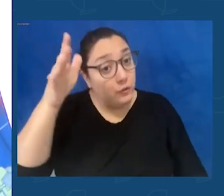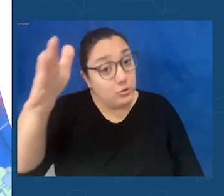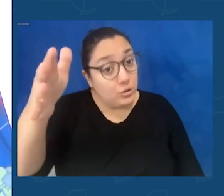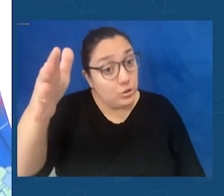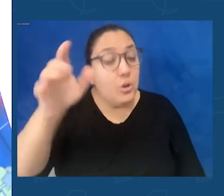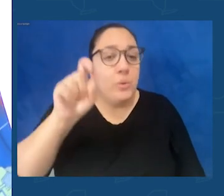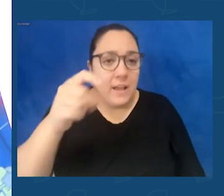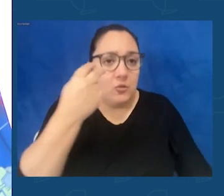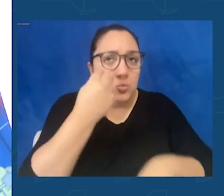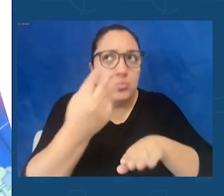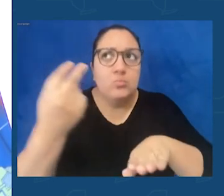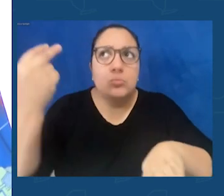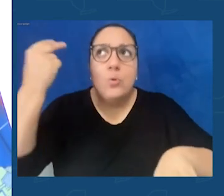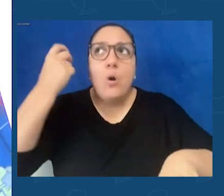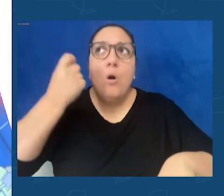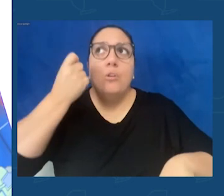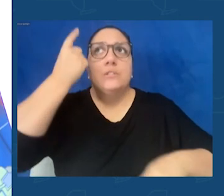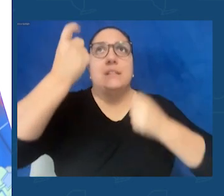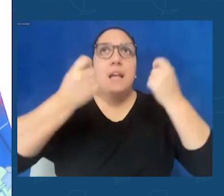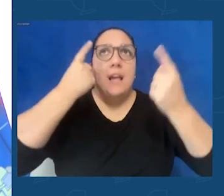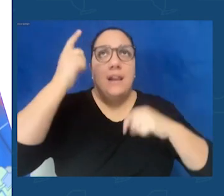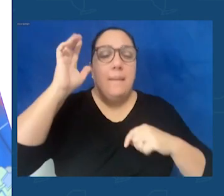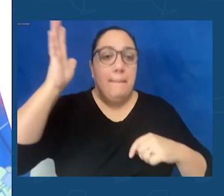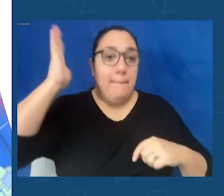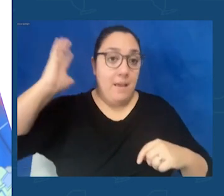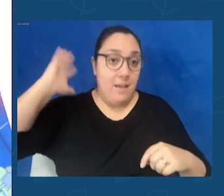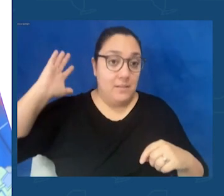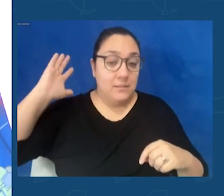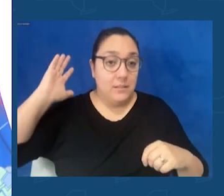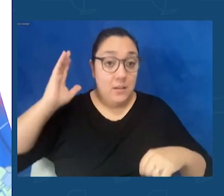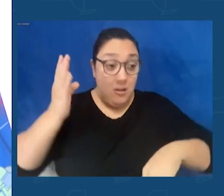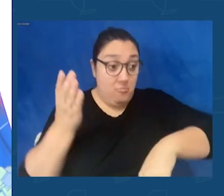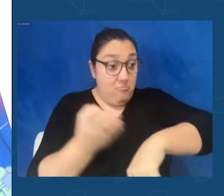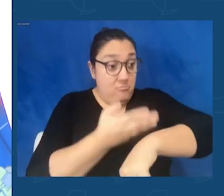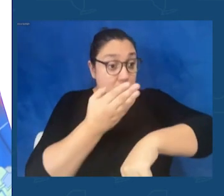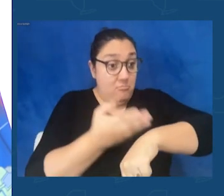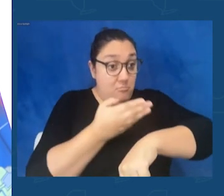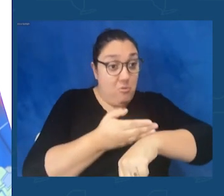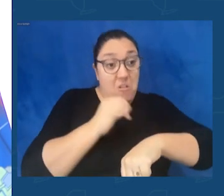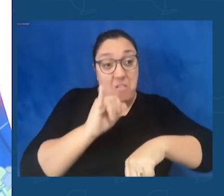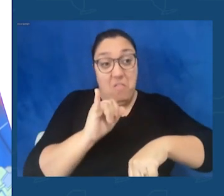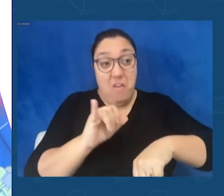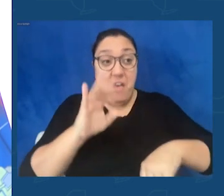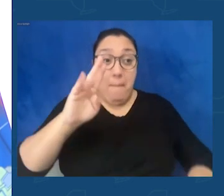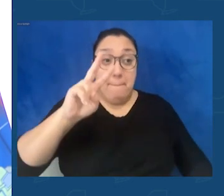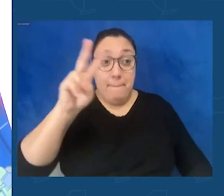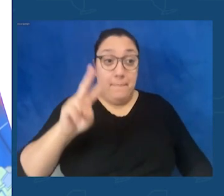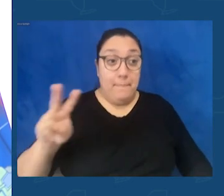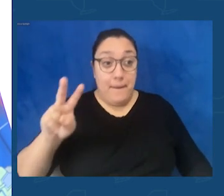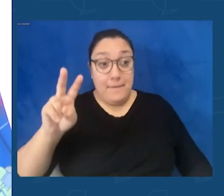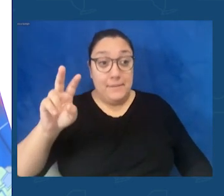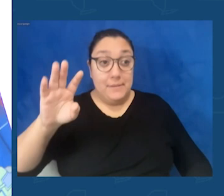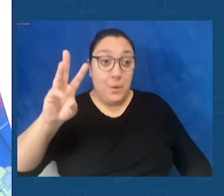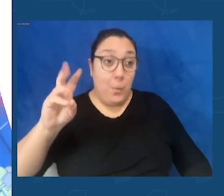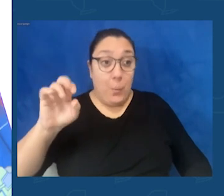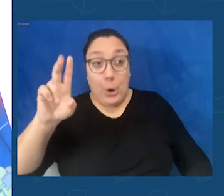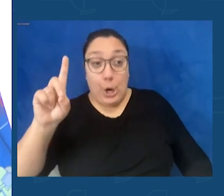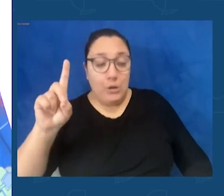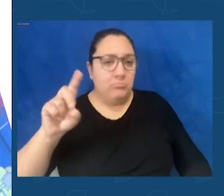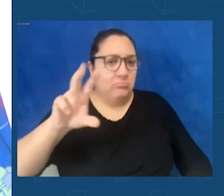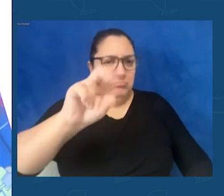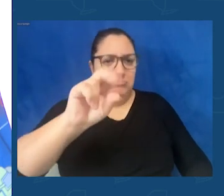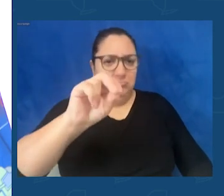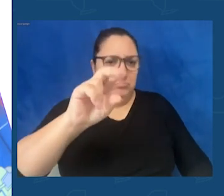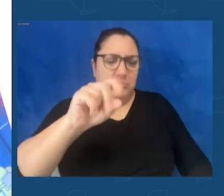past. Revitalization is not just a contemporary buzzword. It carries a profound historical significance for Lake